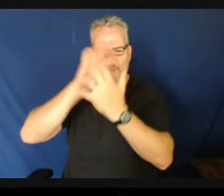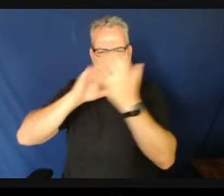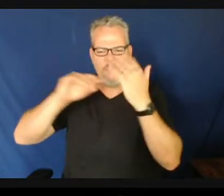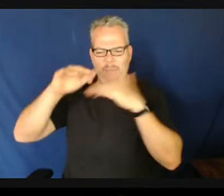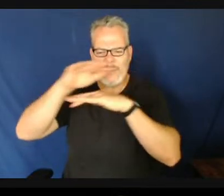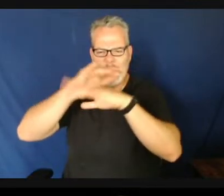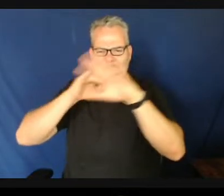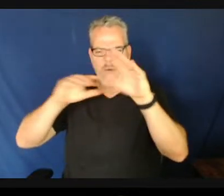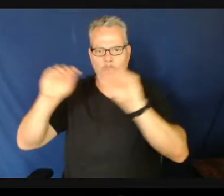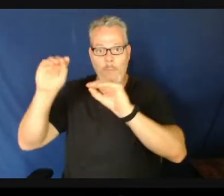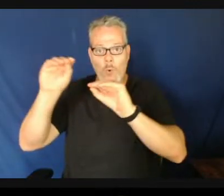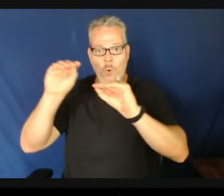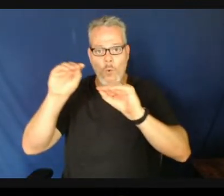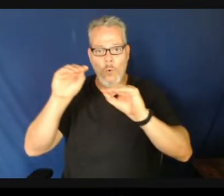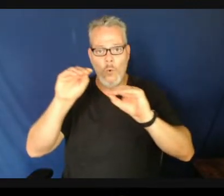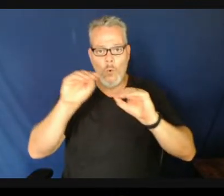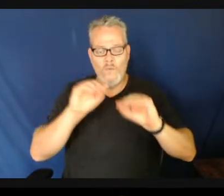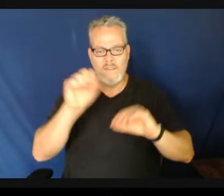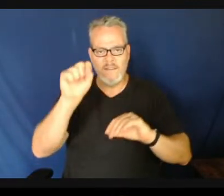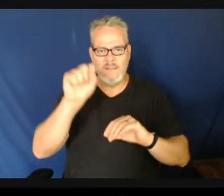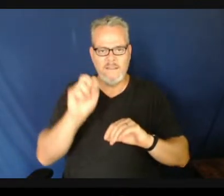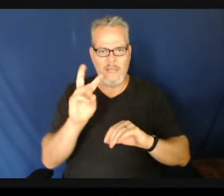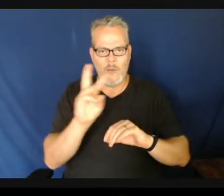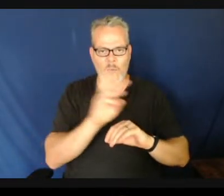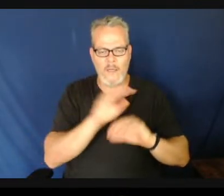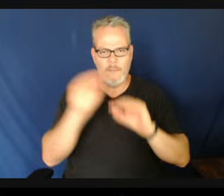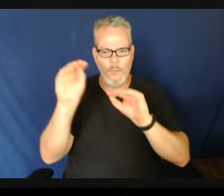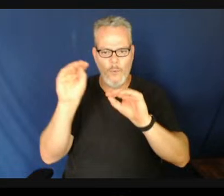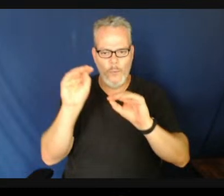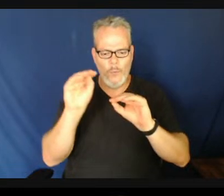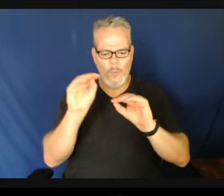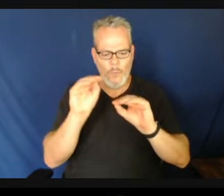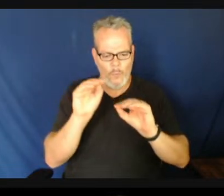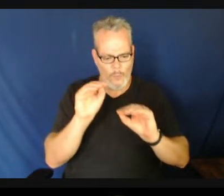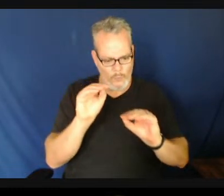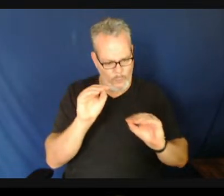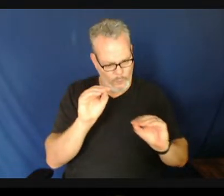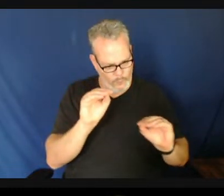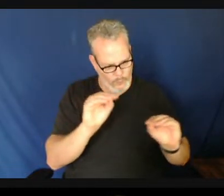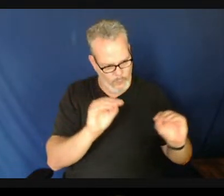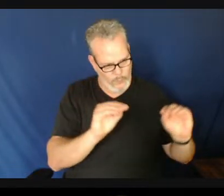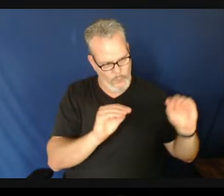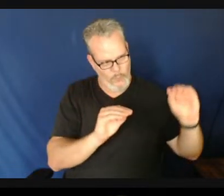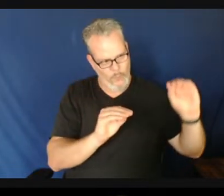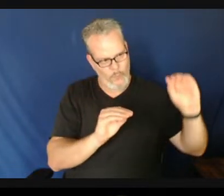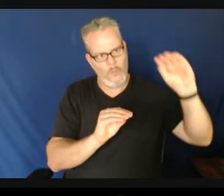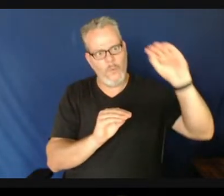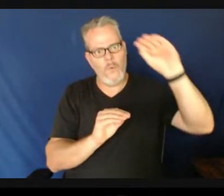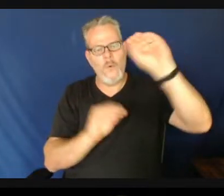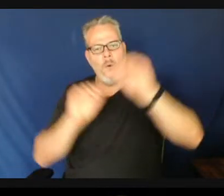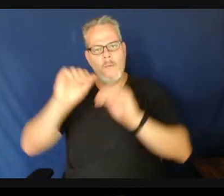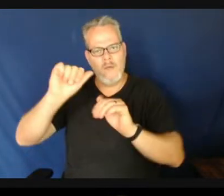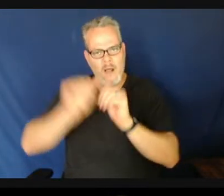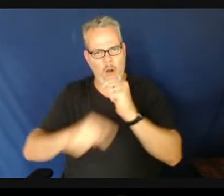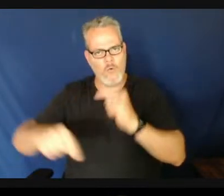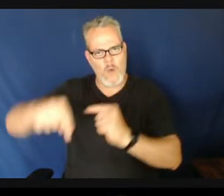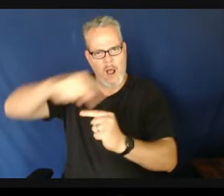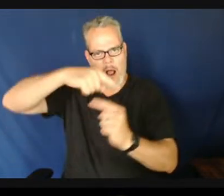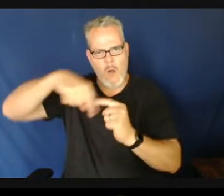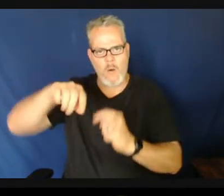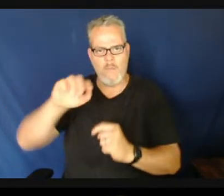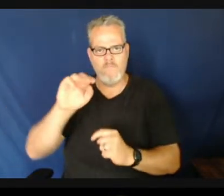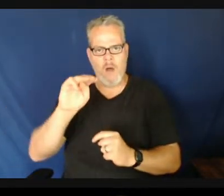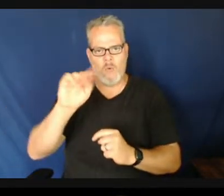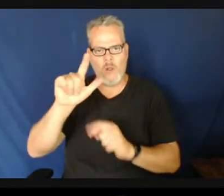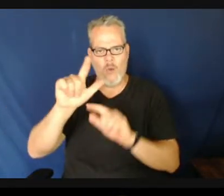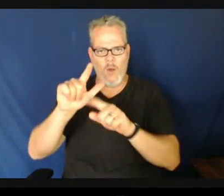flowing to the southwest here. And that's where it typically goes around Mauna Loa and gets caught in the South Kona area and onshore